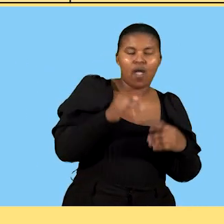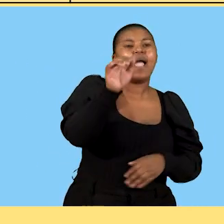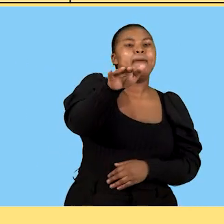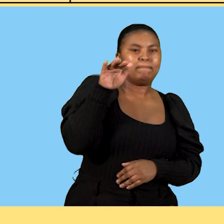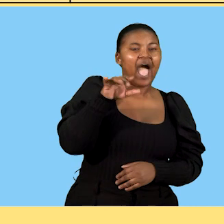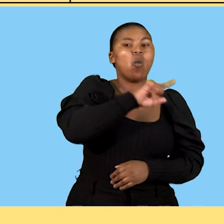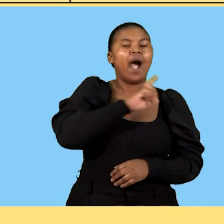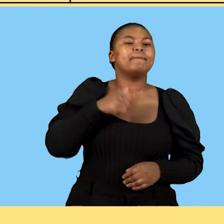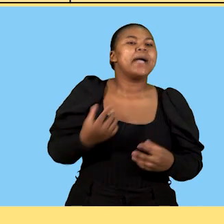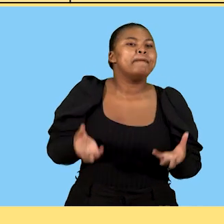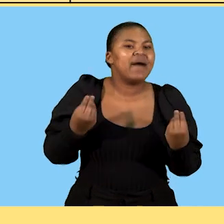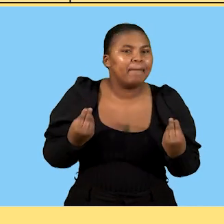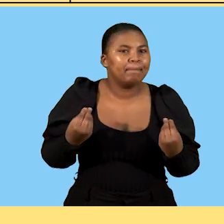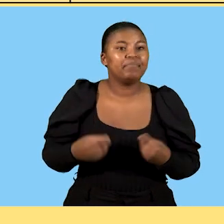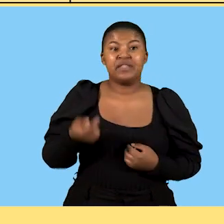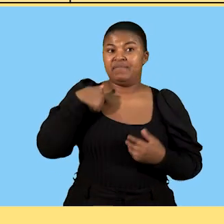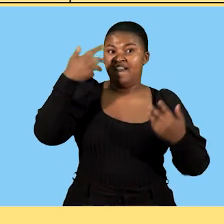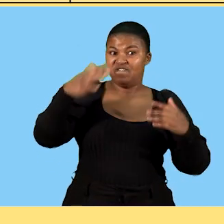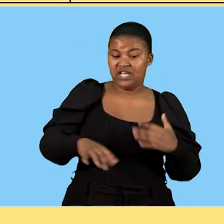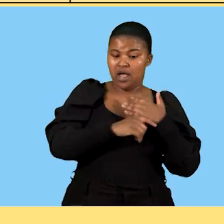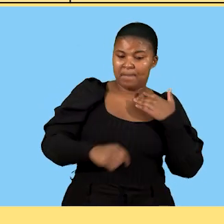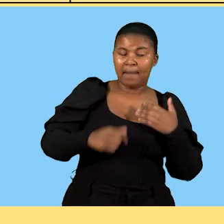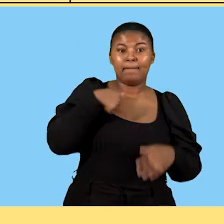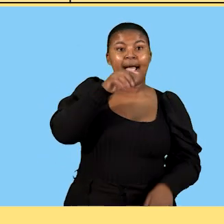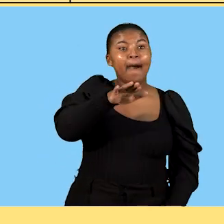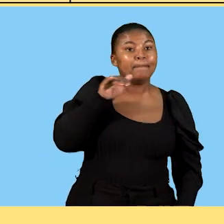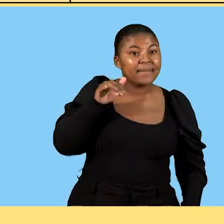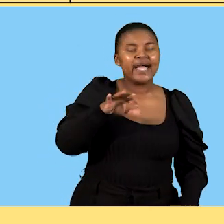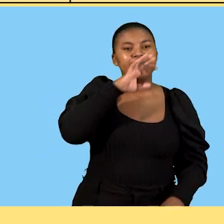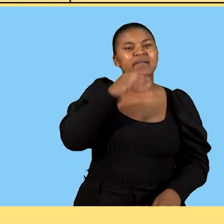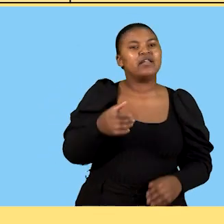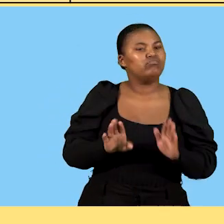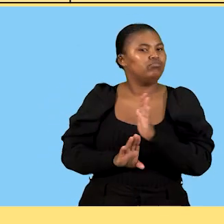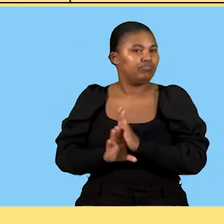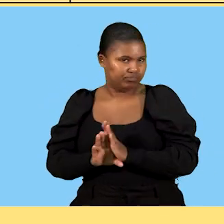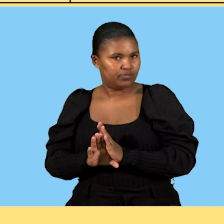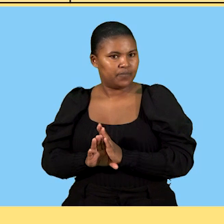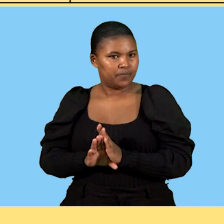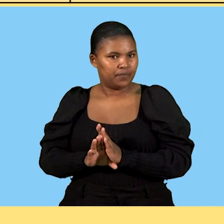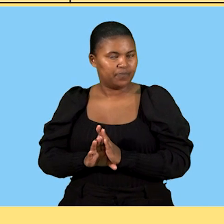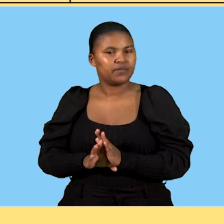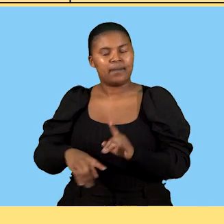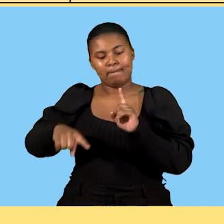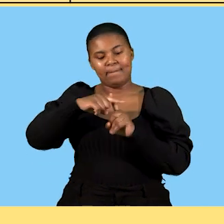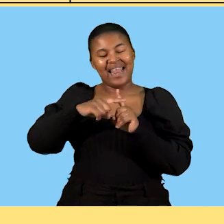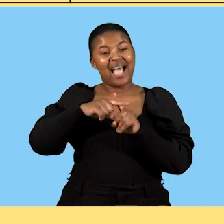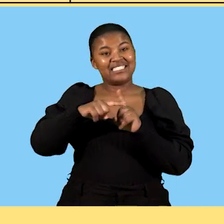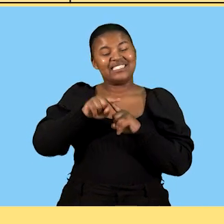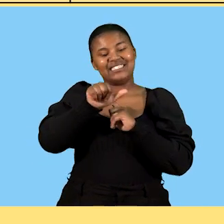bank because we have received. Once I debit bank, my assets are increasing,